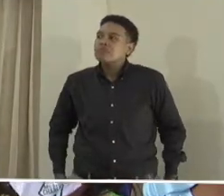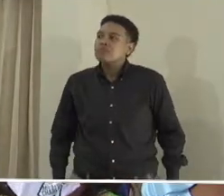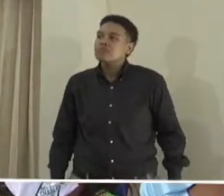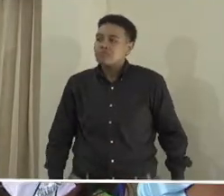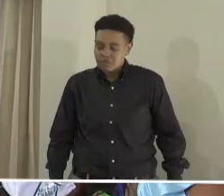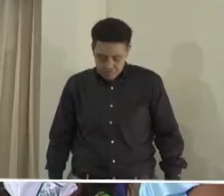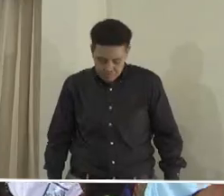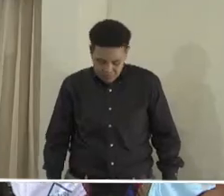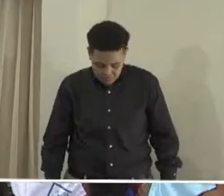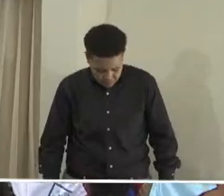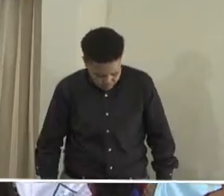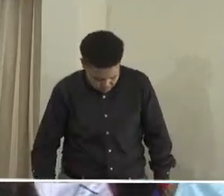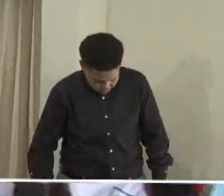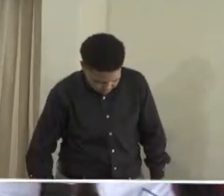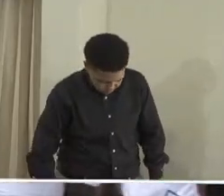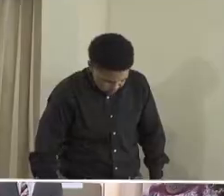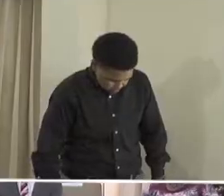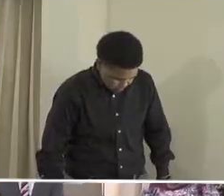His strength is